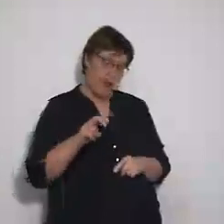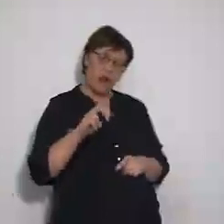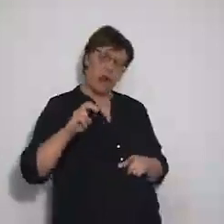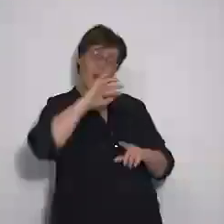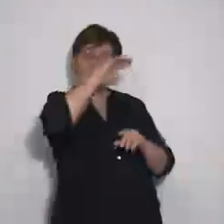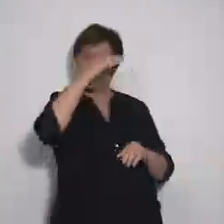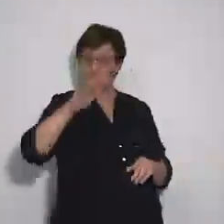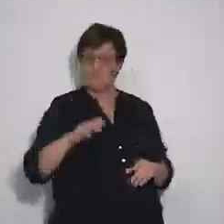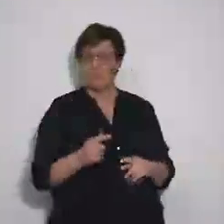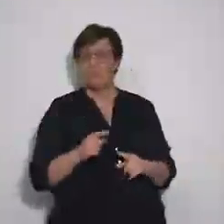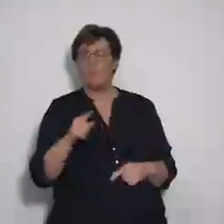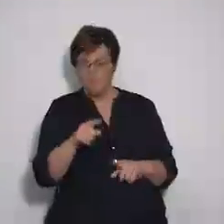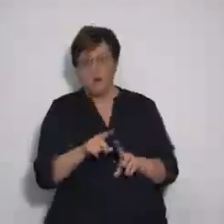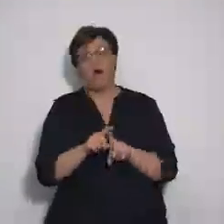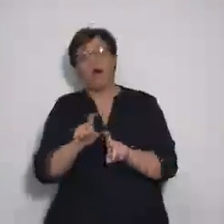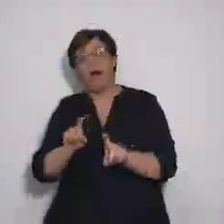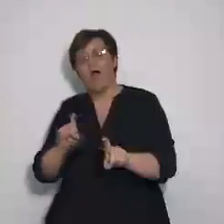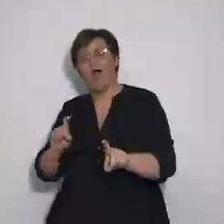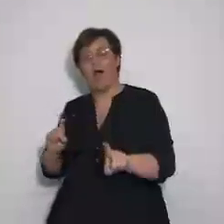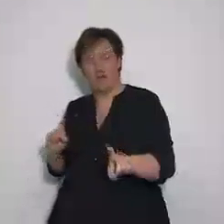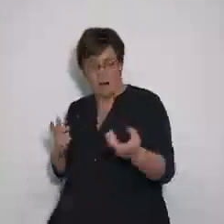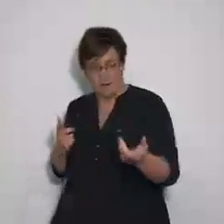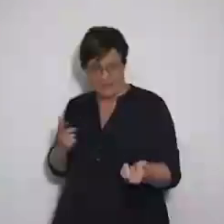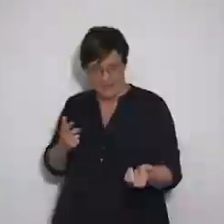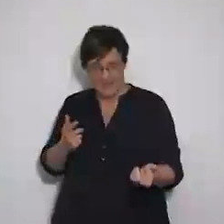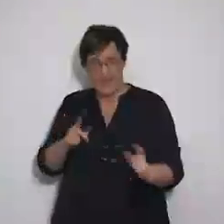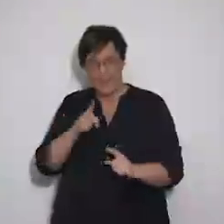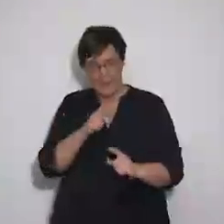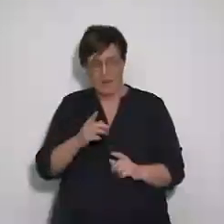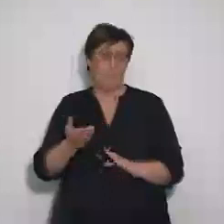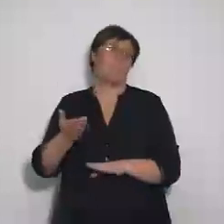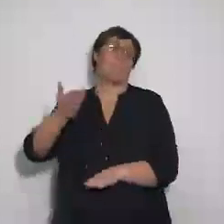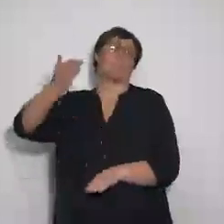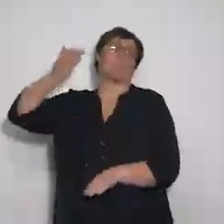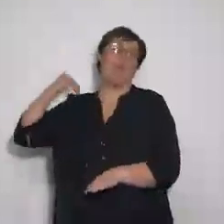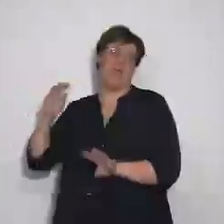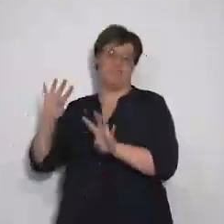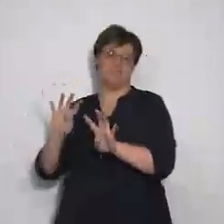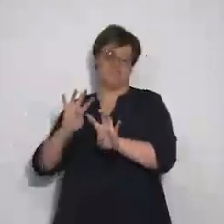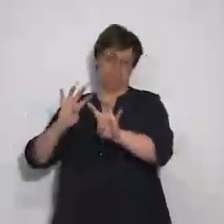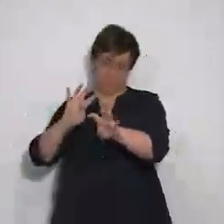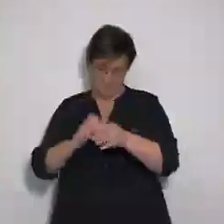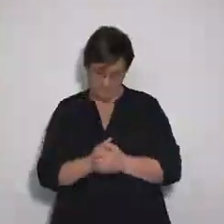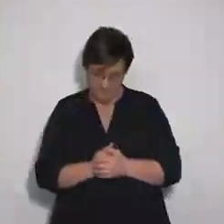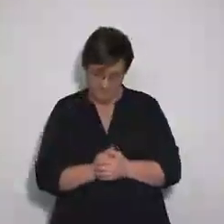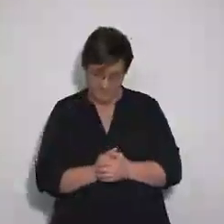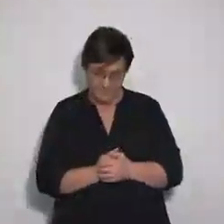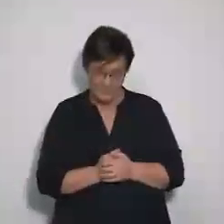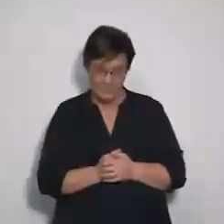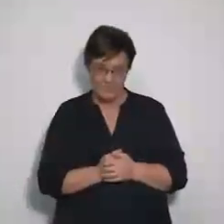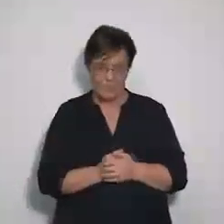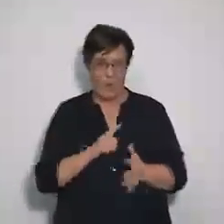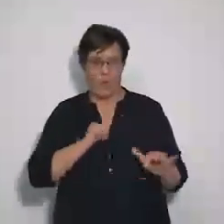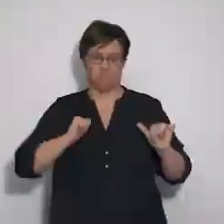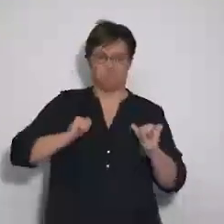long hike up a mountain and you're lagging behind, that means that you're at the back of the group of